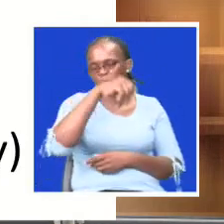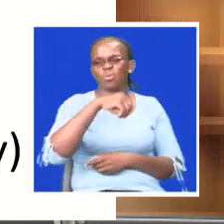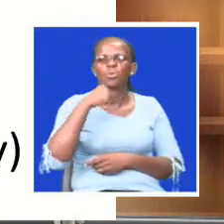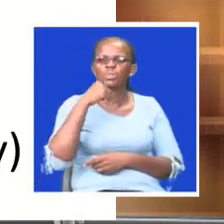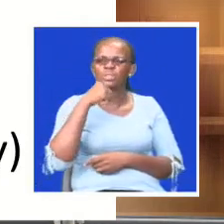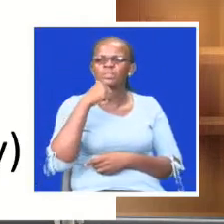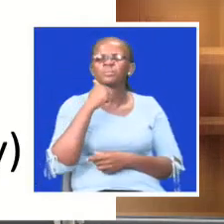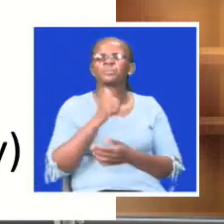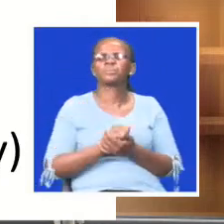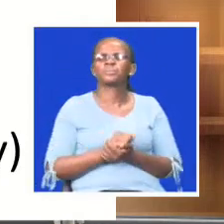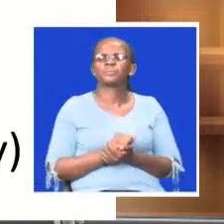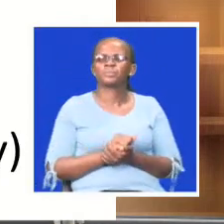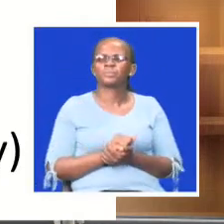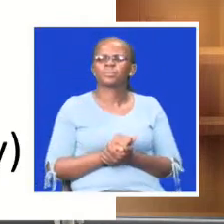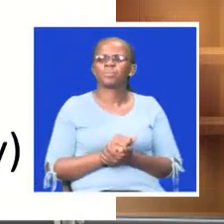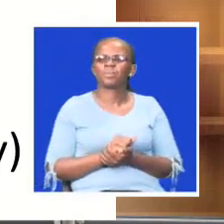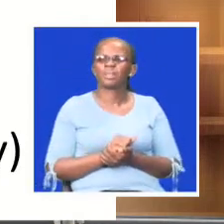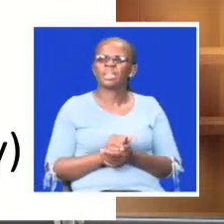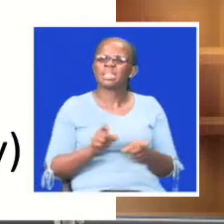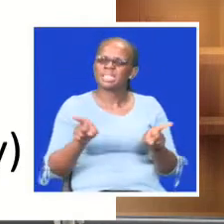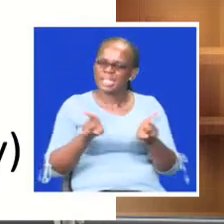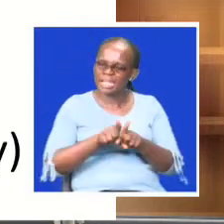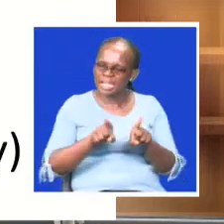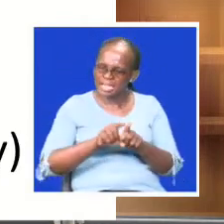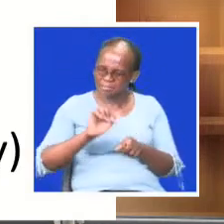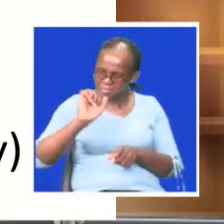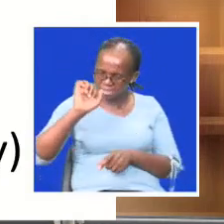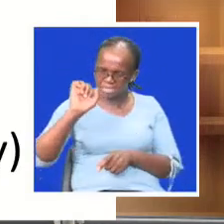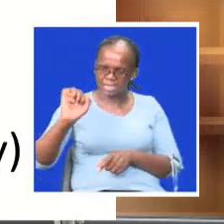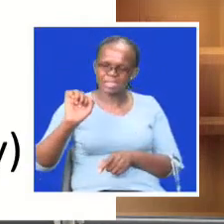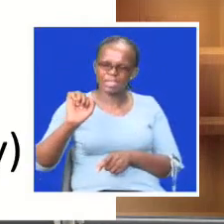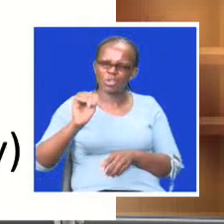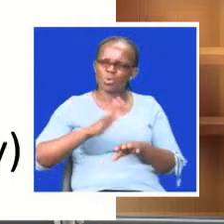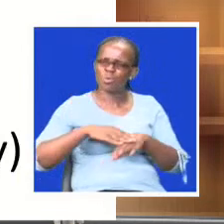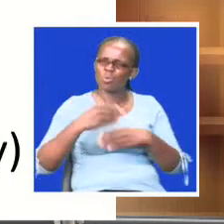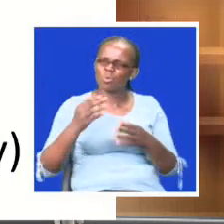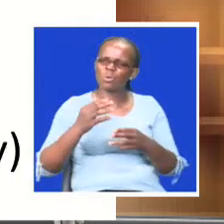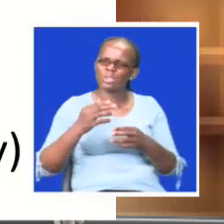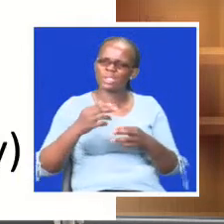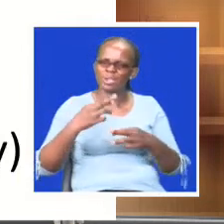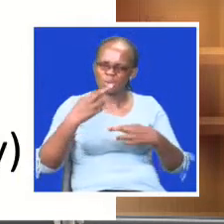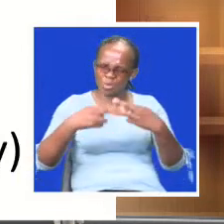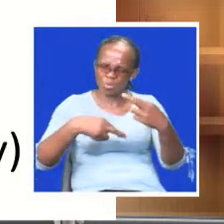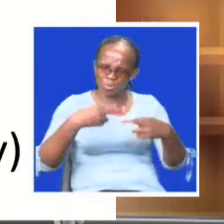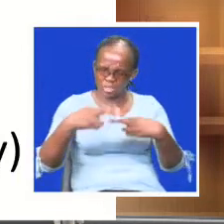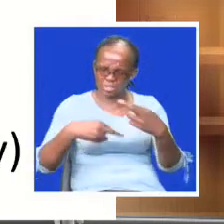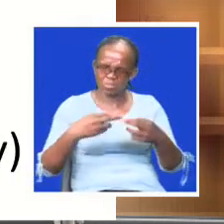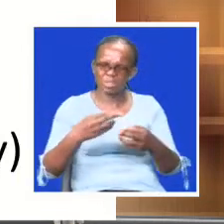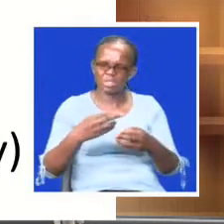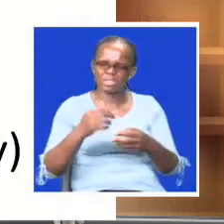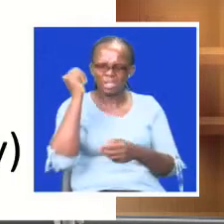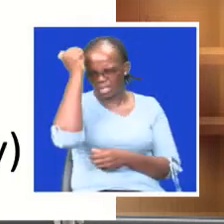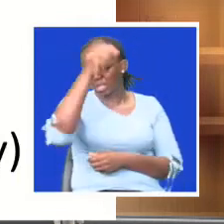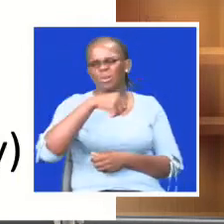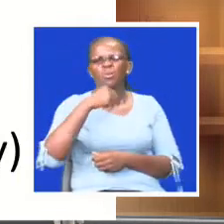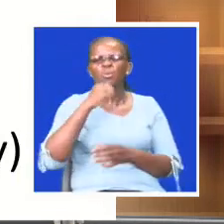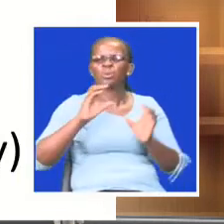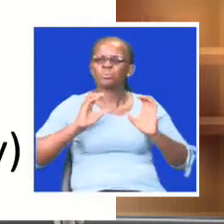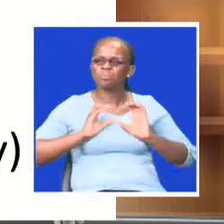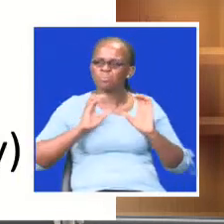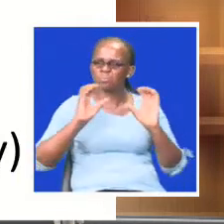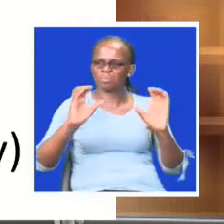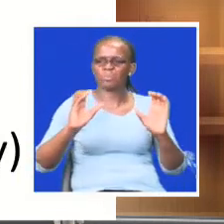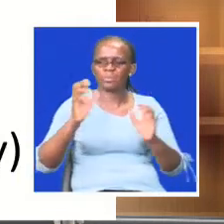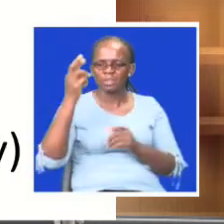She also disobeyed God's command. What was the command? They should not eat from the tree of